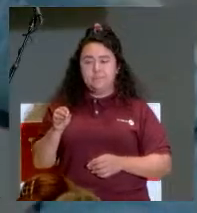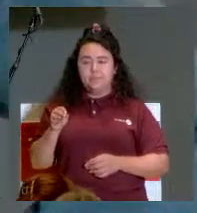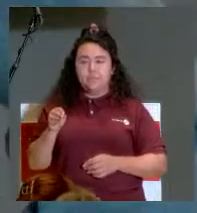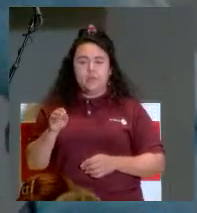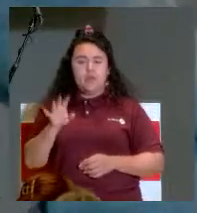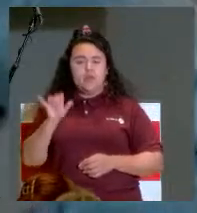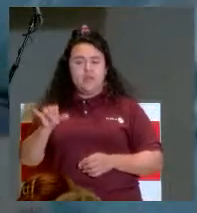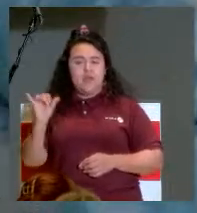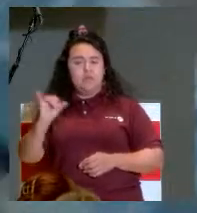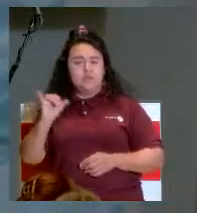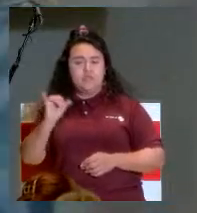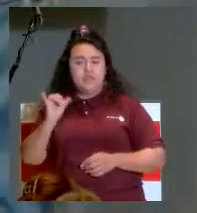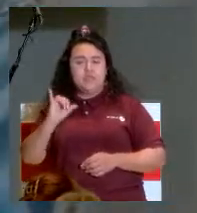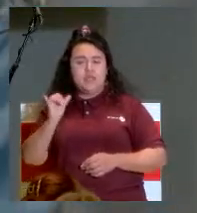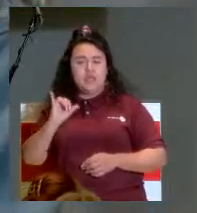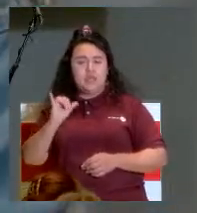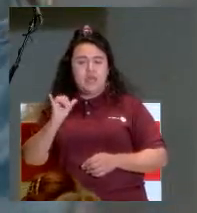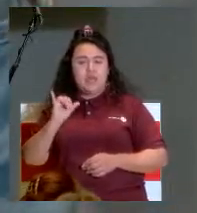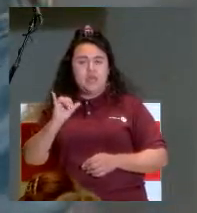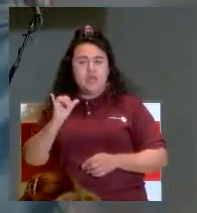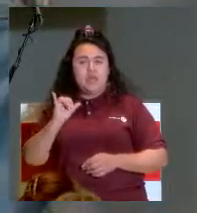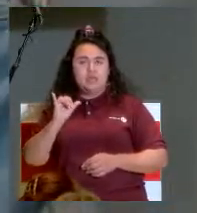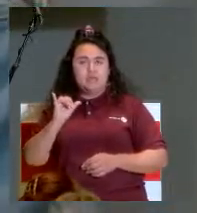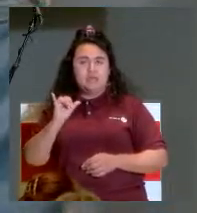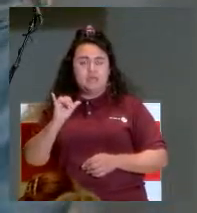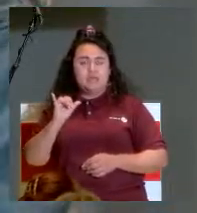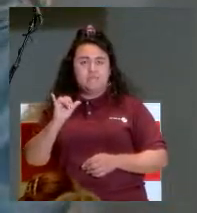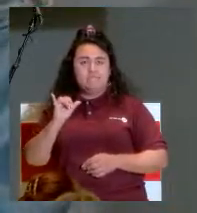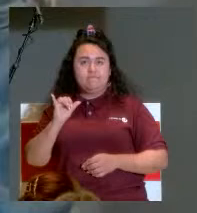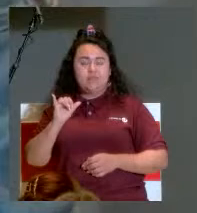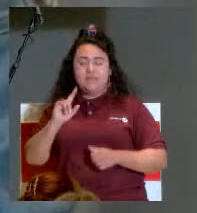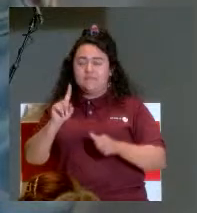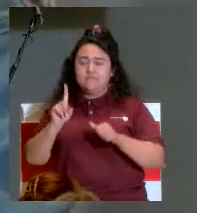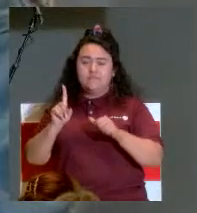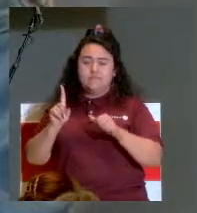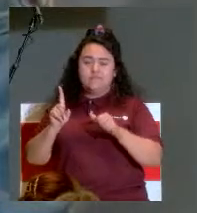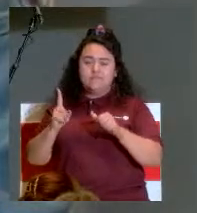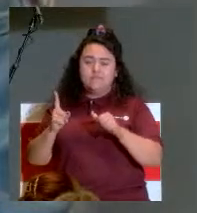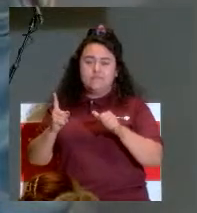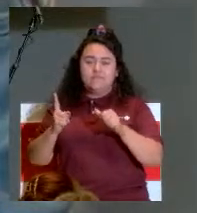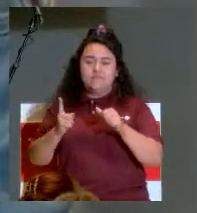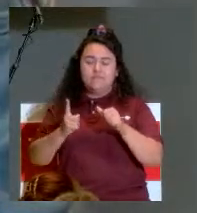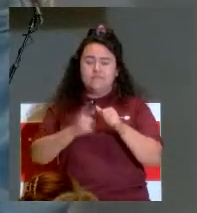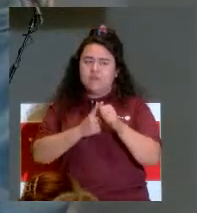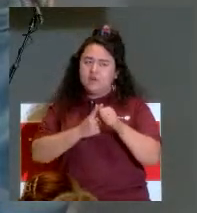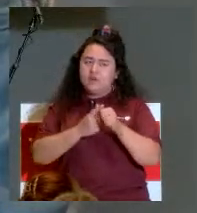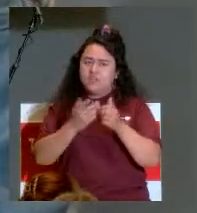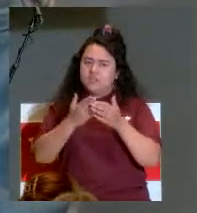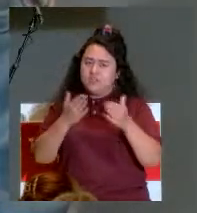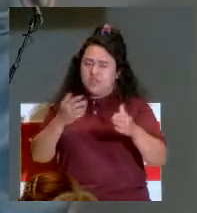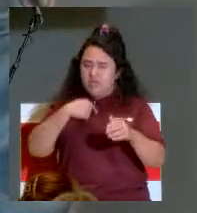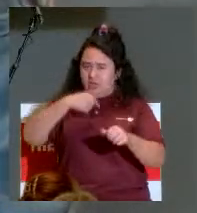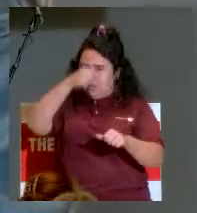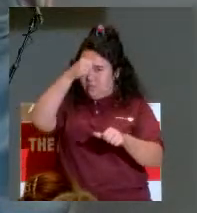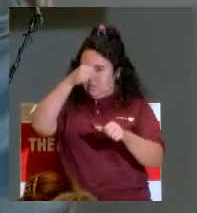that was like the kind of like the first smoke I remember. You know what I